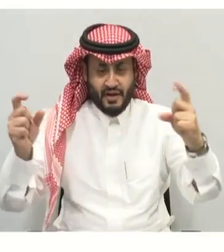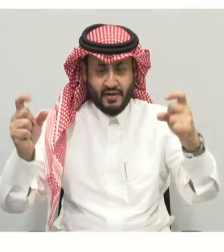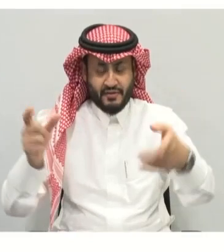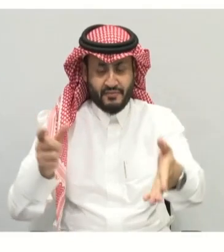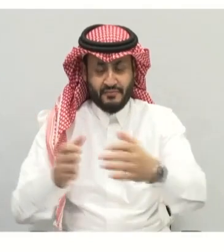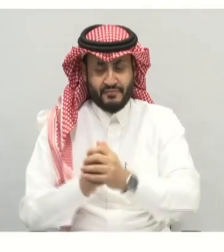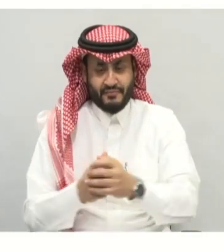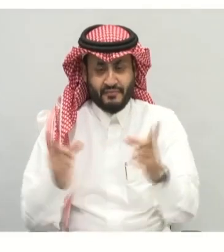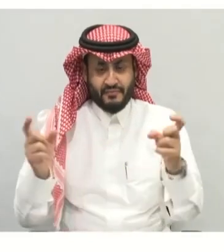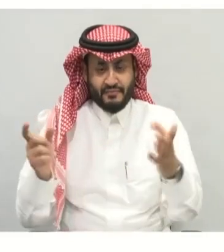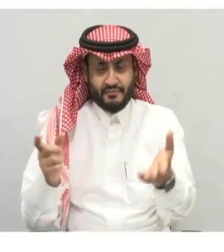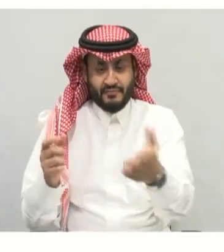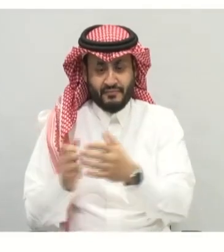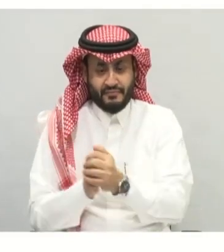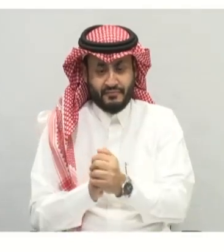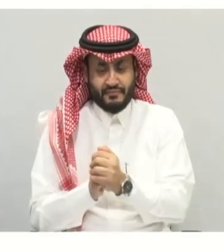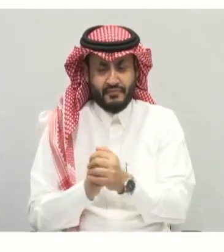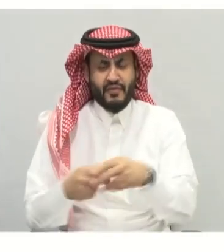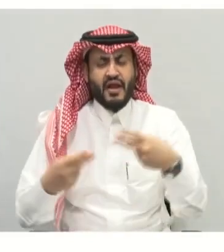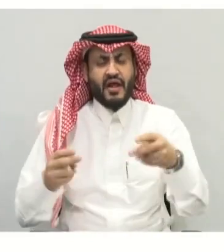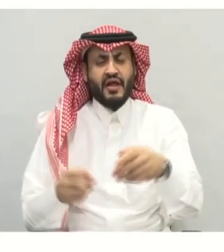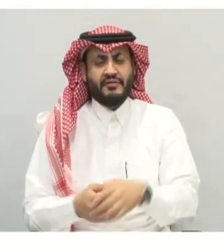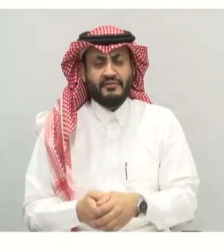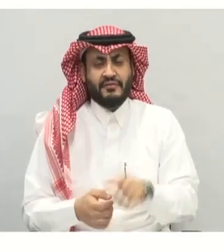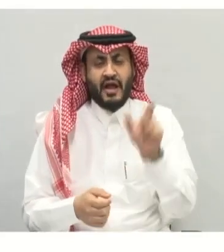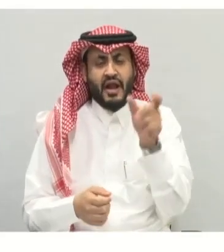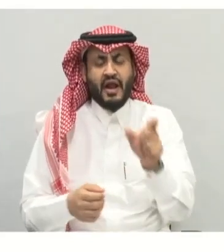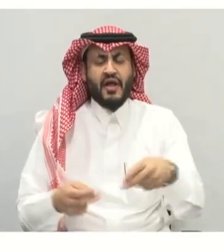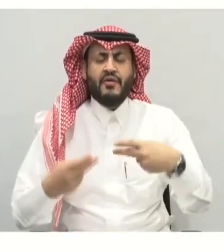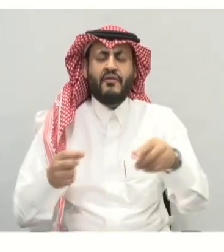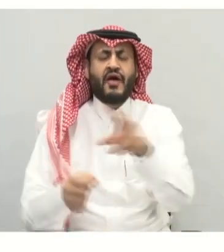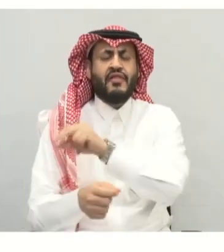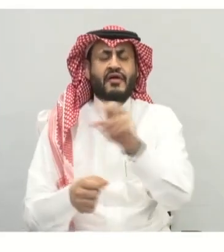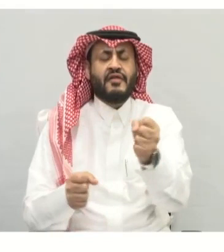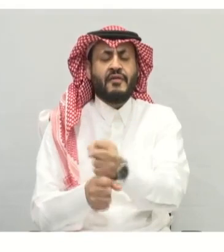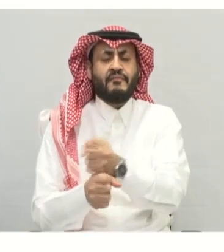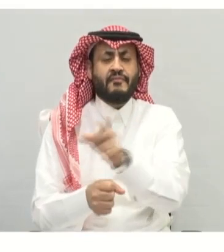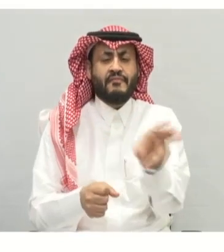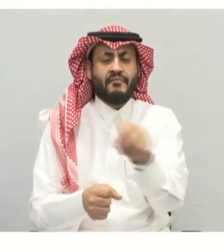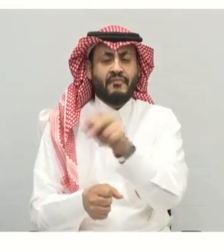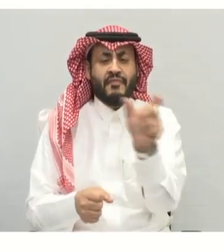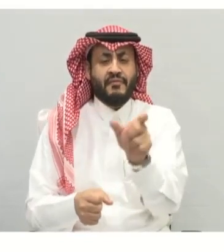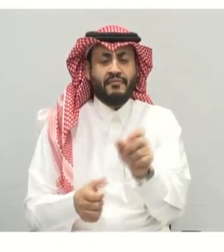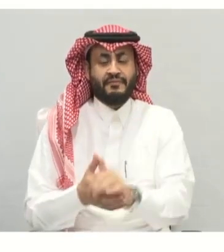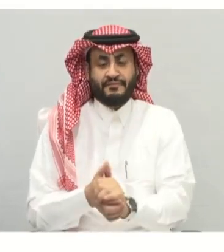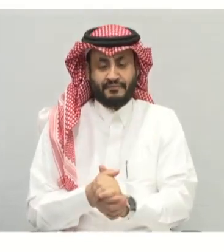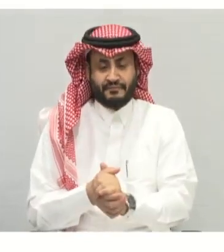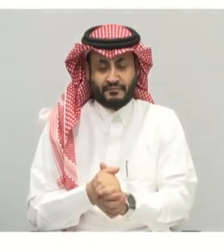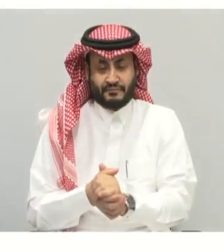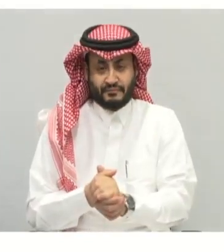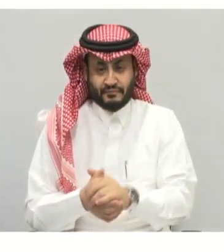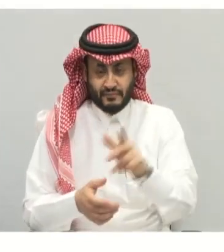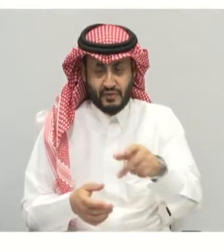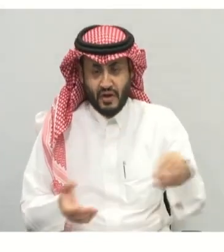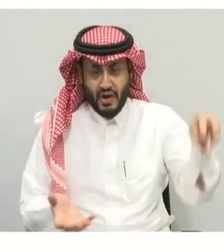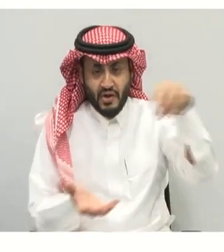proverb which is When in Rome do as the Romans do and what do you mean by this it means that when you are you visiting a